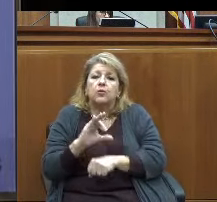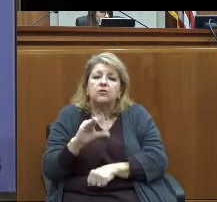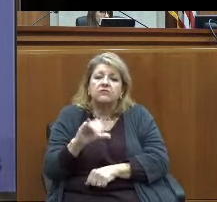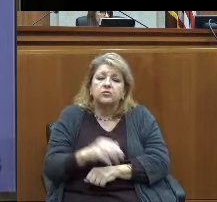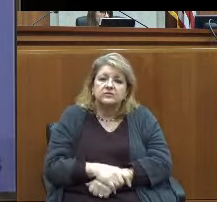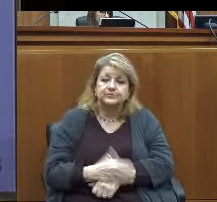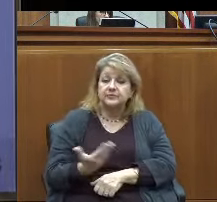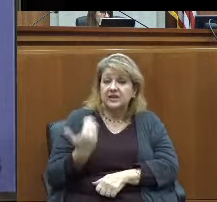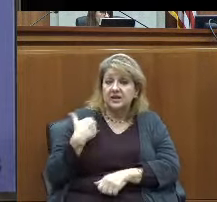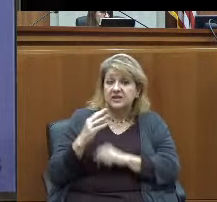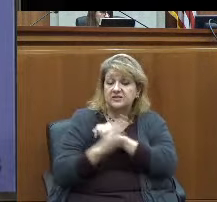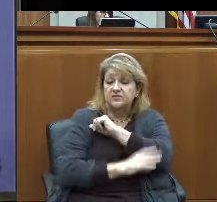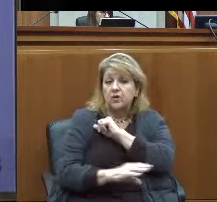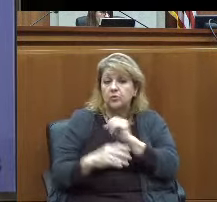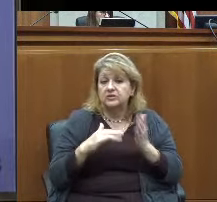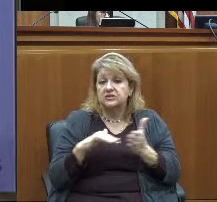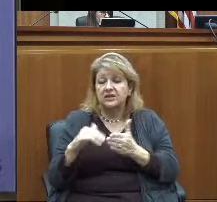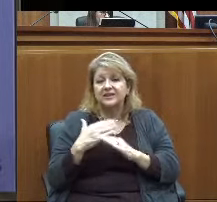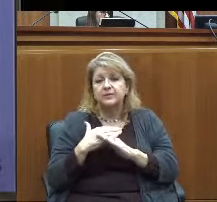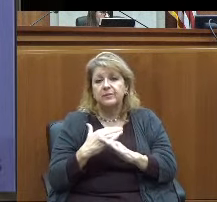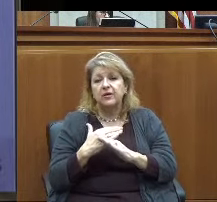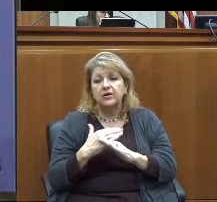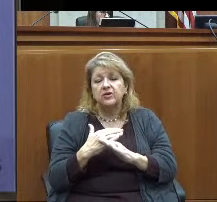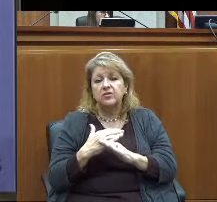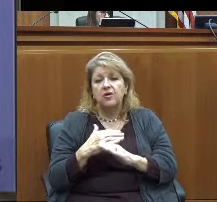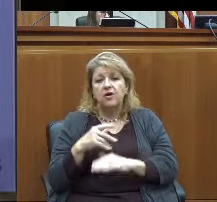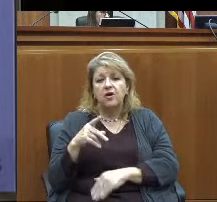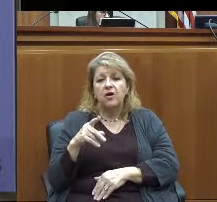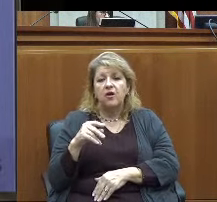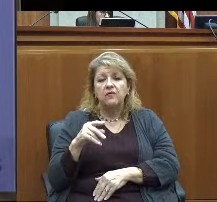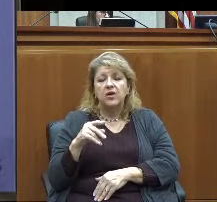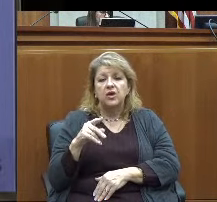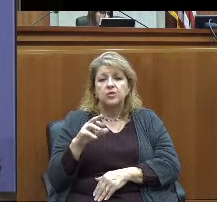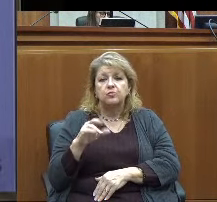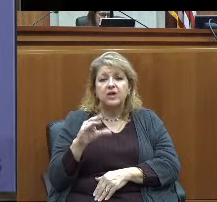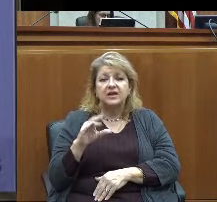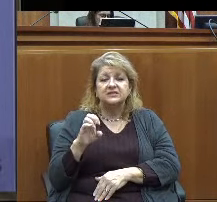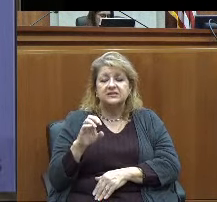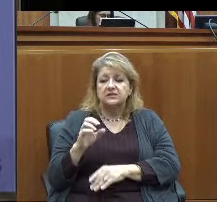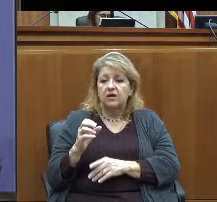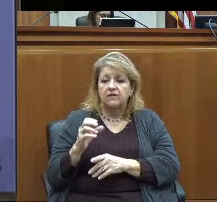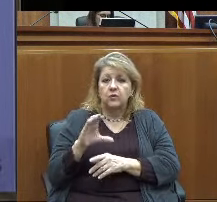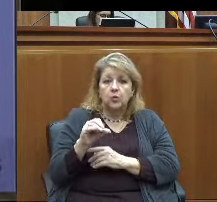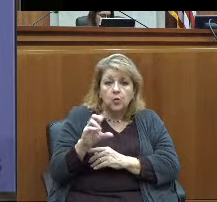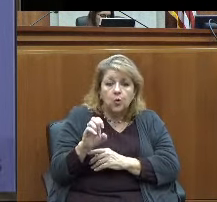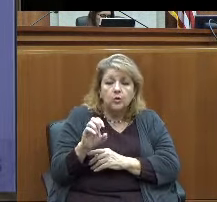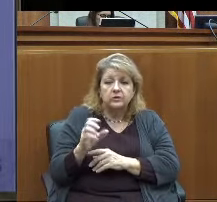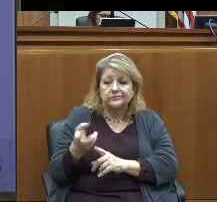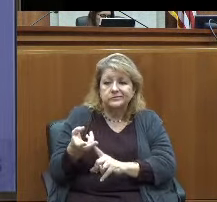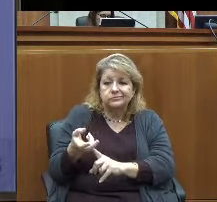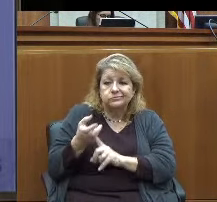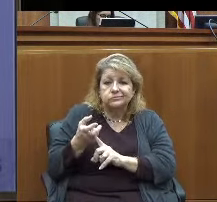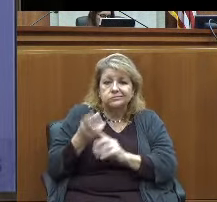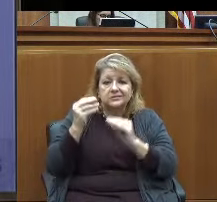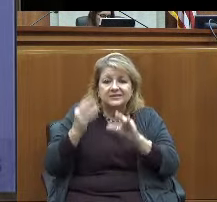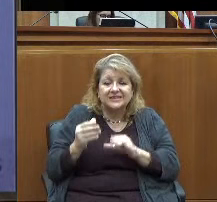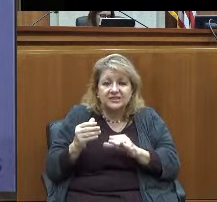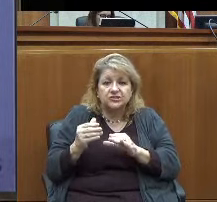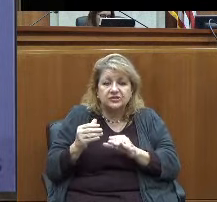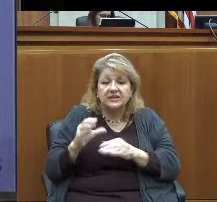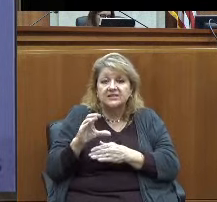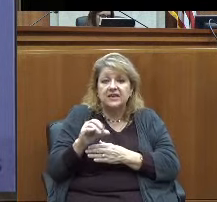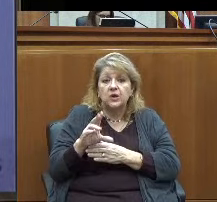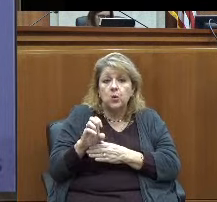Last fall, the task force studied the barrier of praxis core in recruiting teachers into the profession. This assessment is a